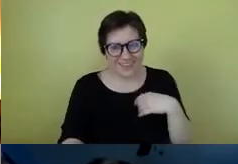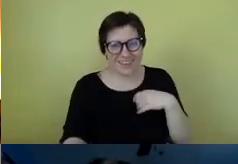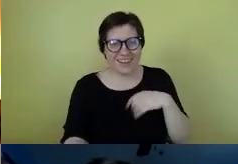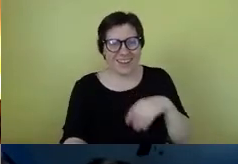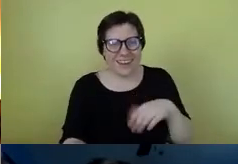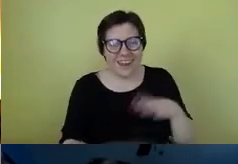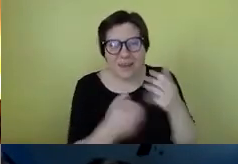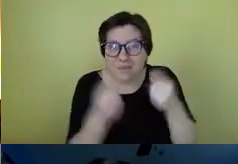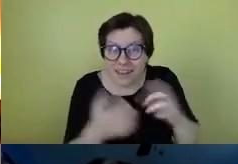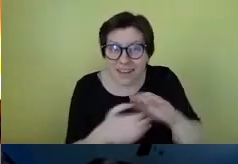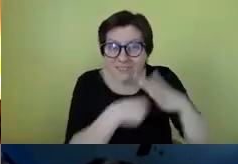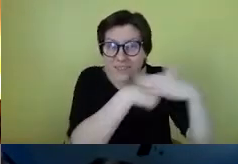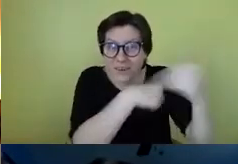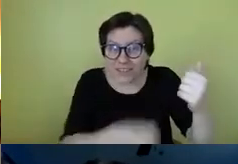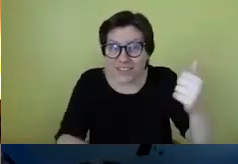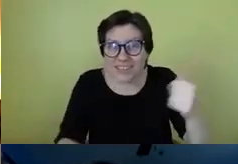he's on vocation trail.